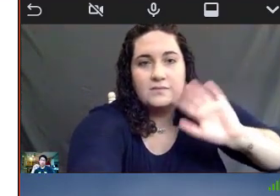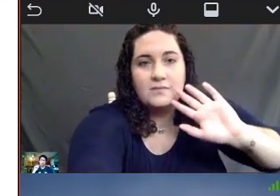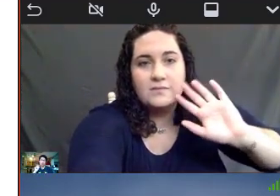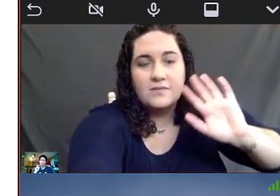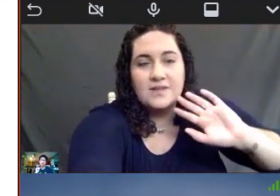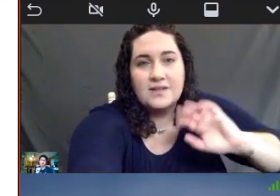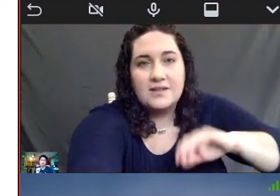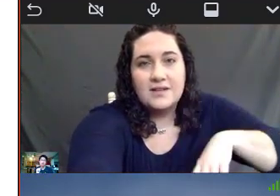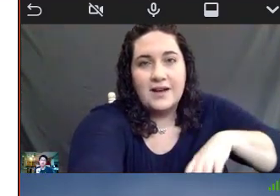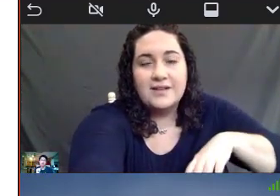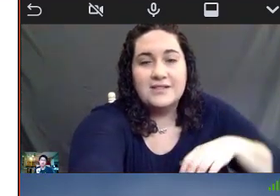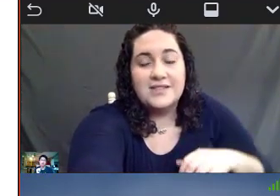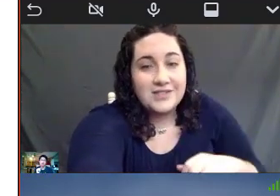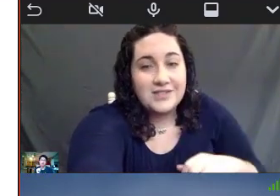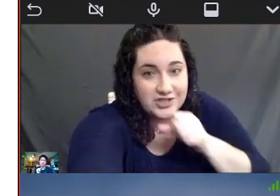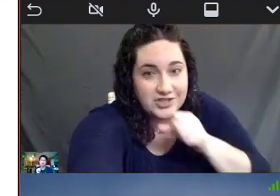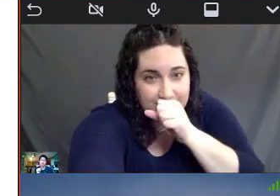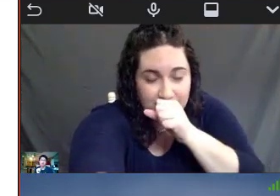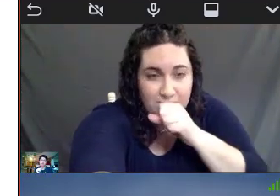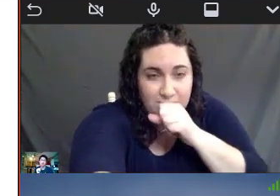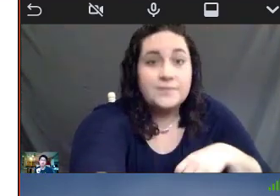about